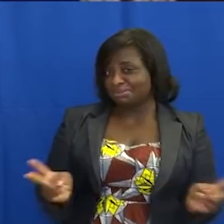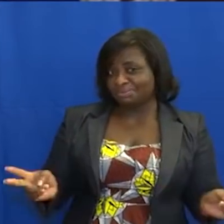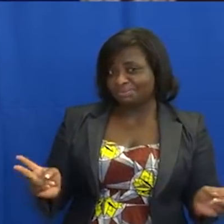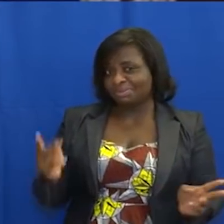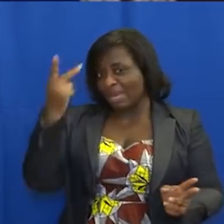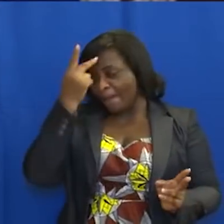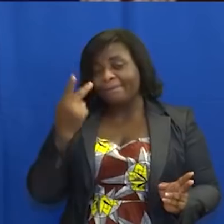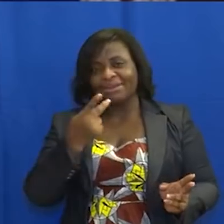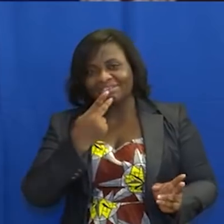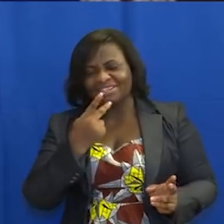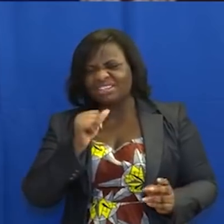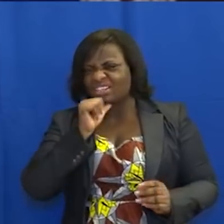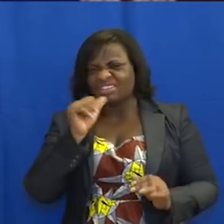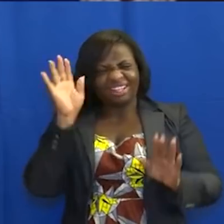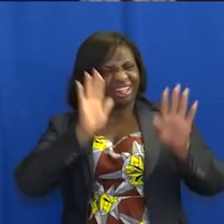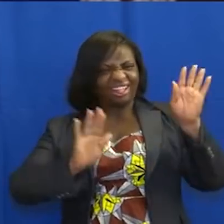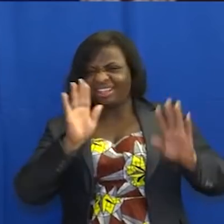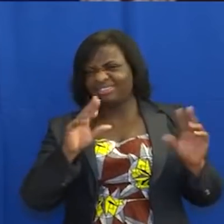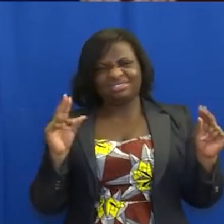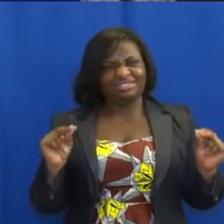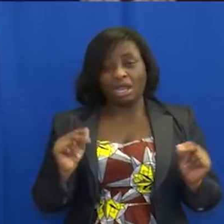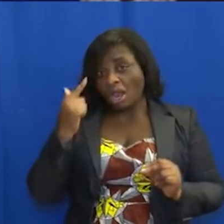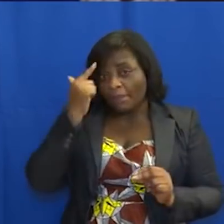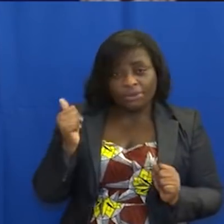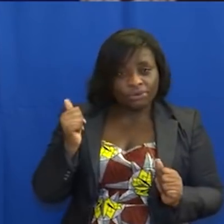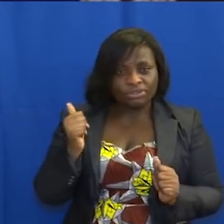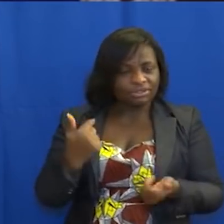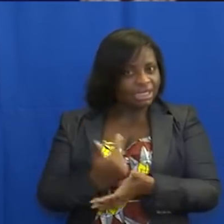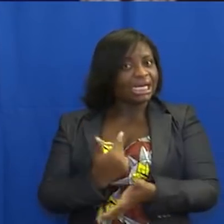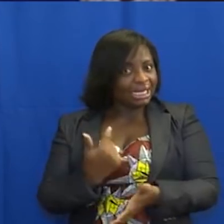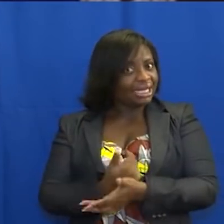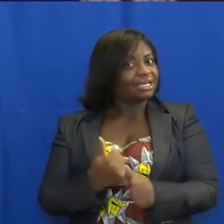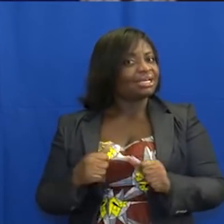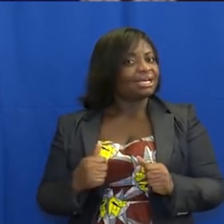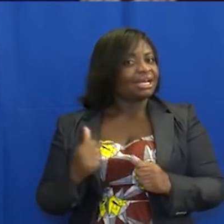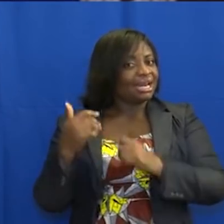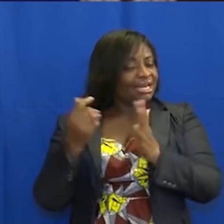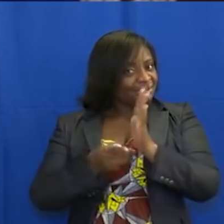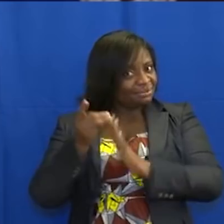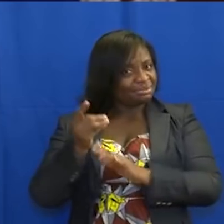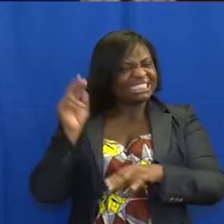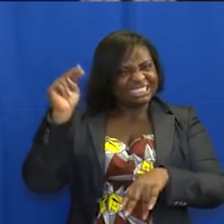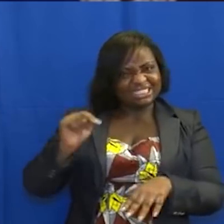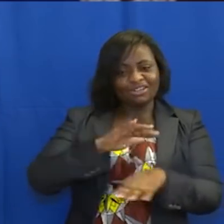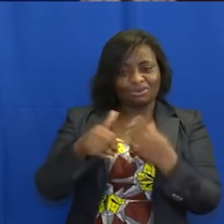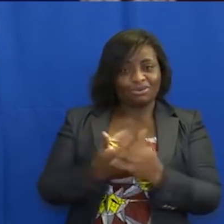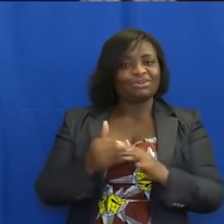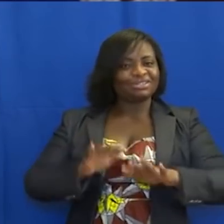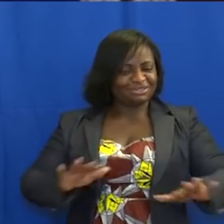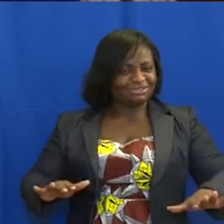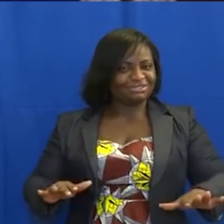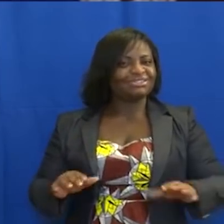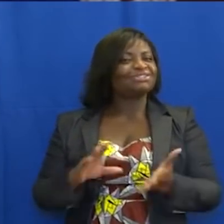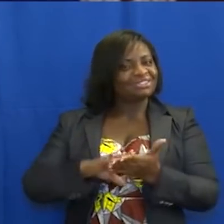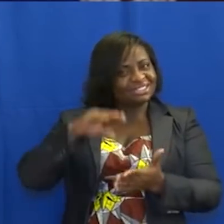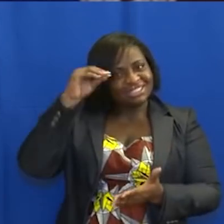ɛwɔ follow it. Yɛka nyɛ musu ahyanyɛ. Ɛgya akɛ Ghana no yɛ a hia gbɛkɛ biɛ fɛ akasɛni.